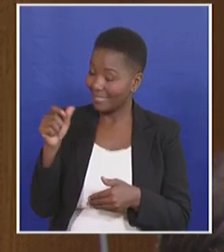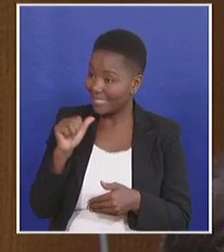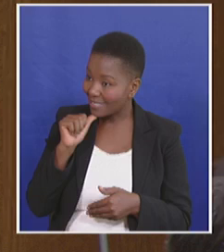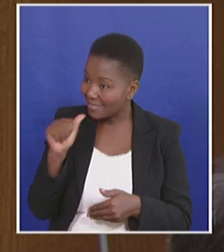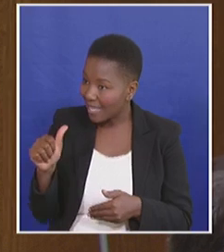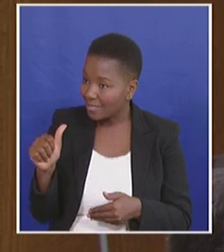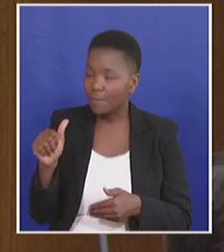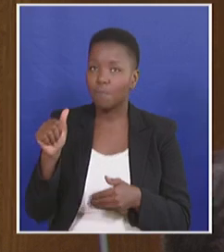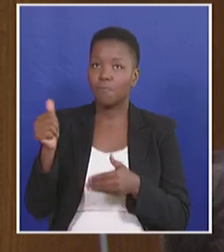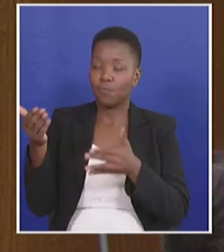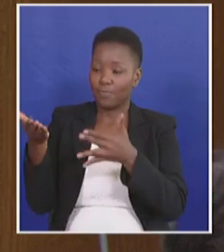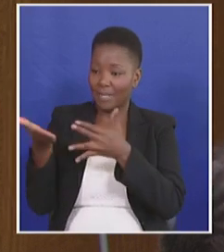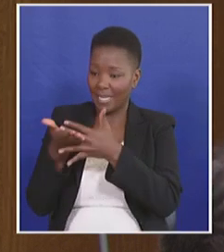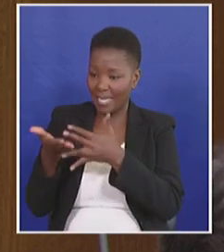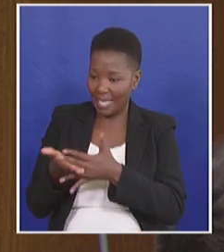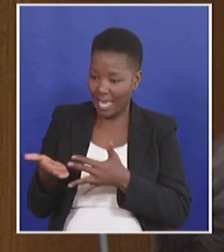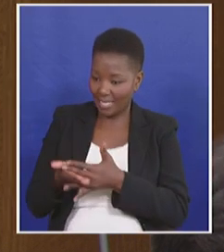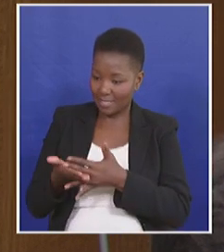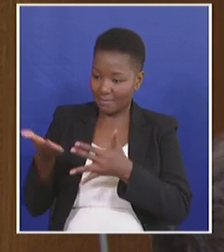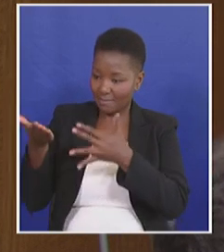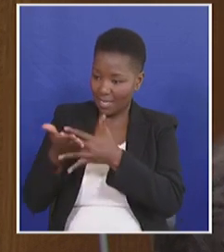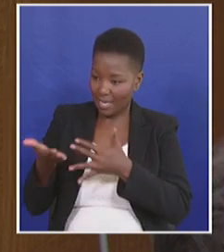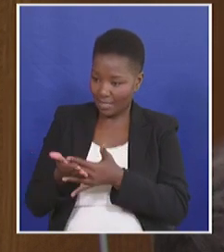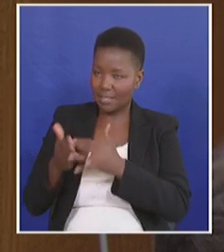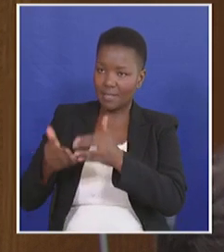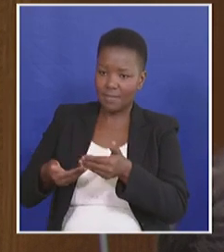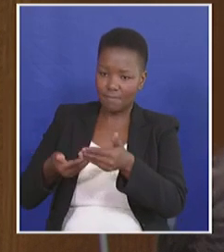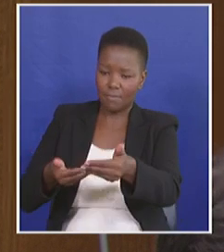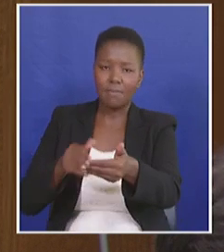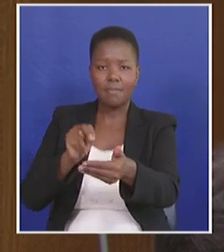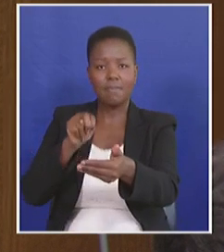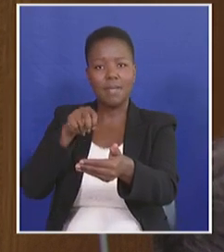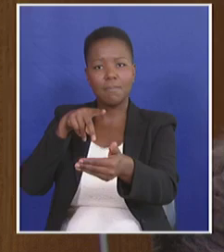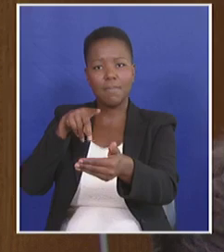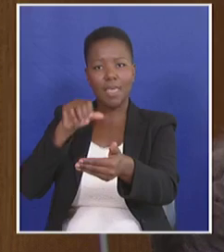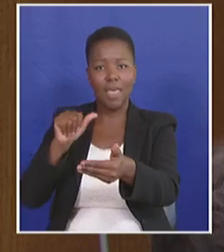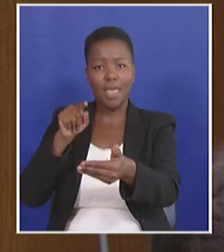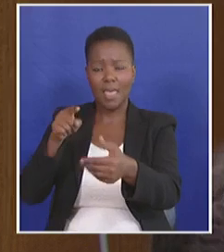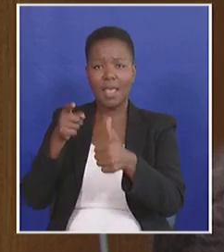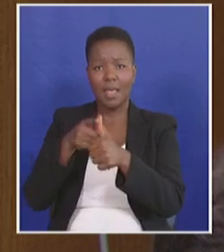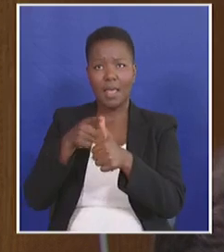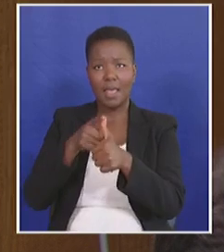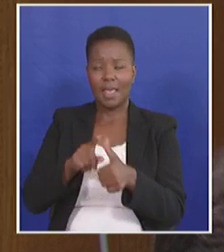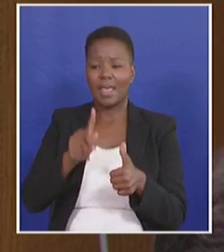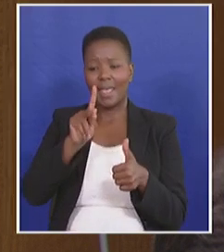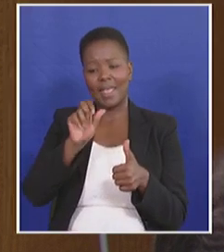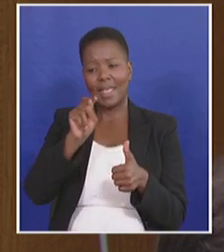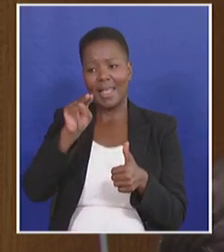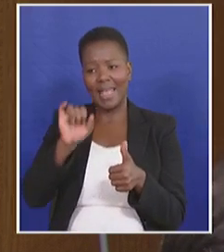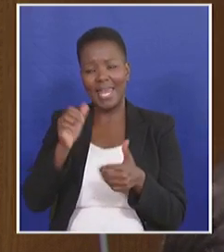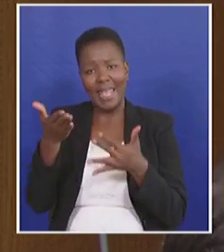that cases were referred to the NPA, and the case of Kenny Mutsamai is one of those